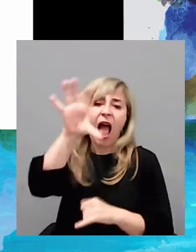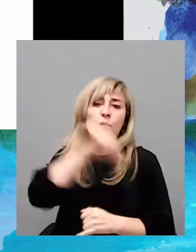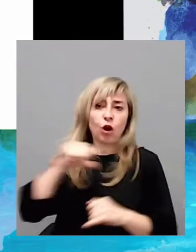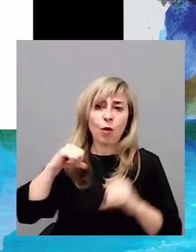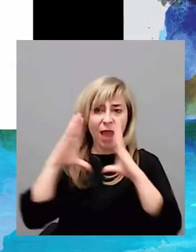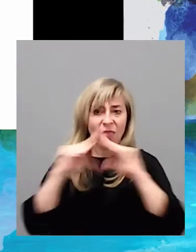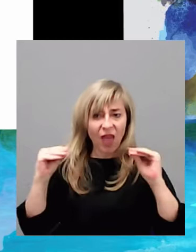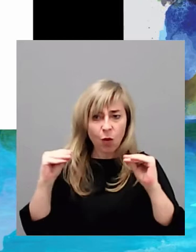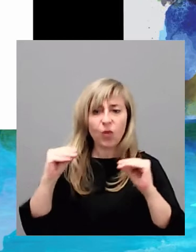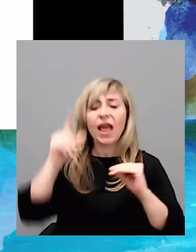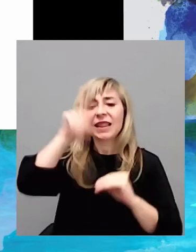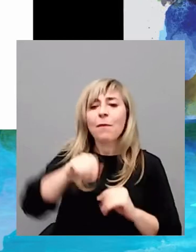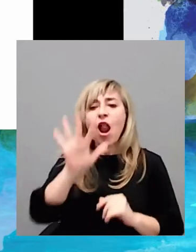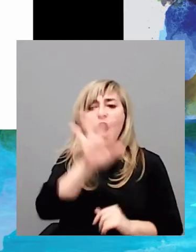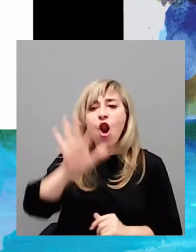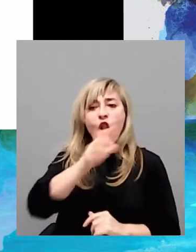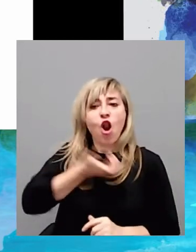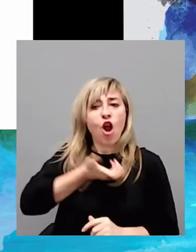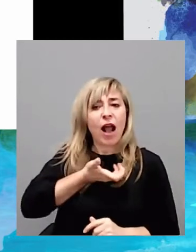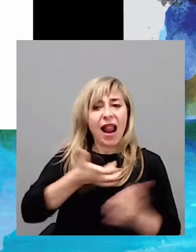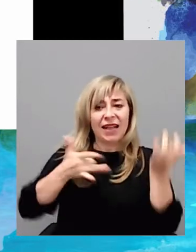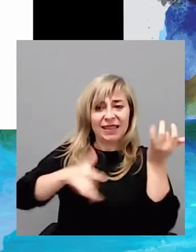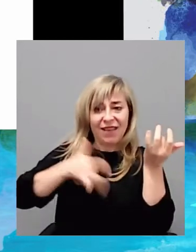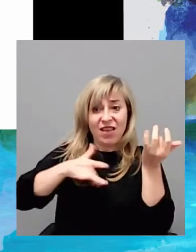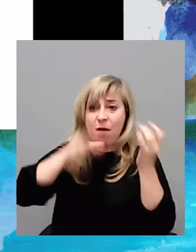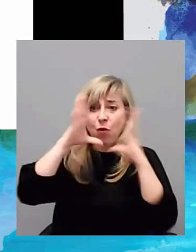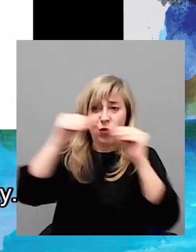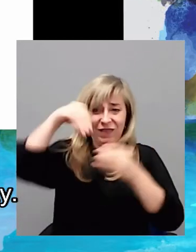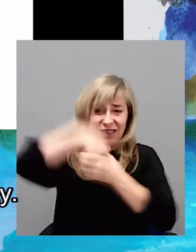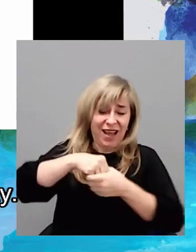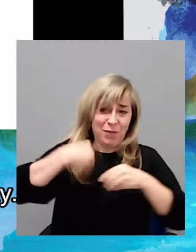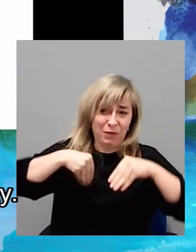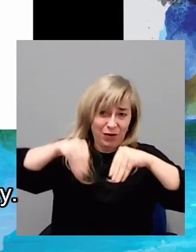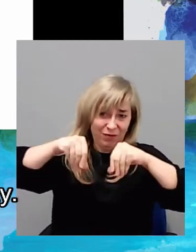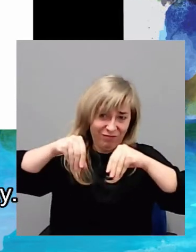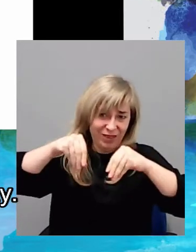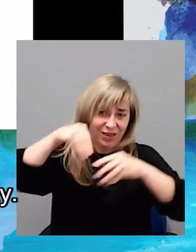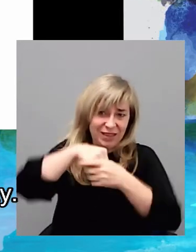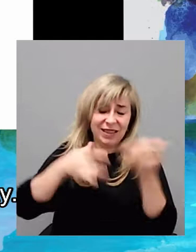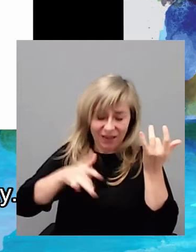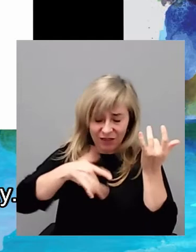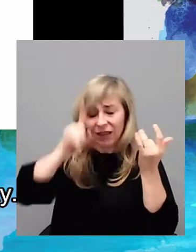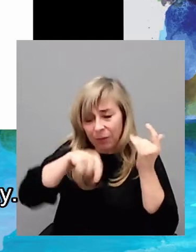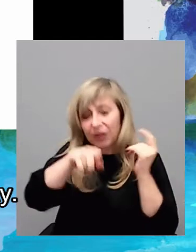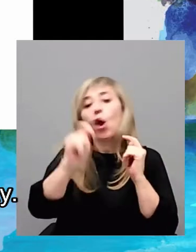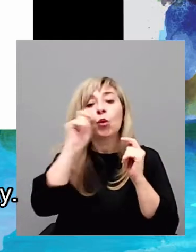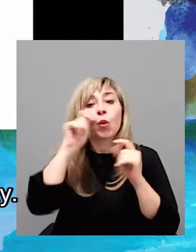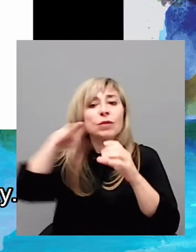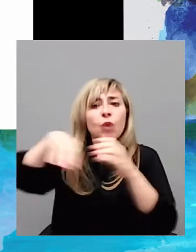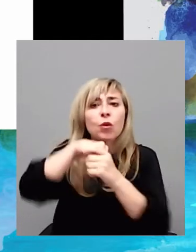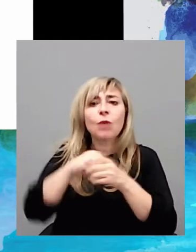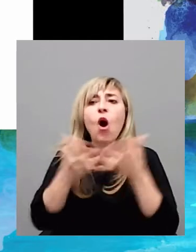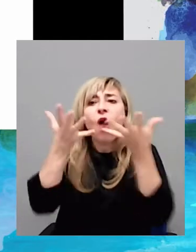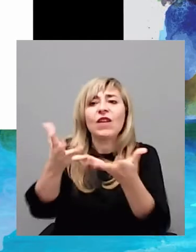This is in Andalusia and locally in Seville, where the university is located, and the benefits that inclusive tourism provides